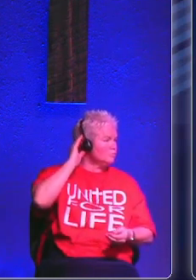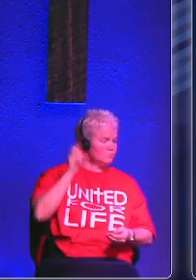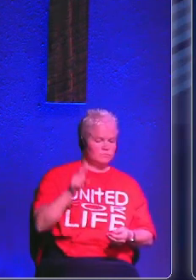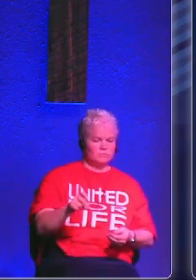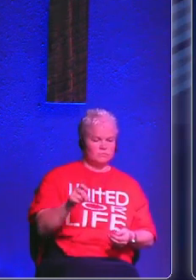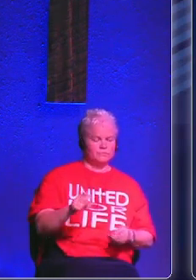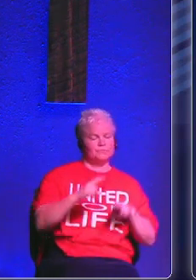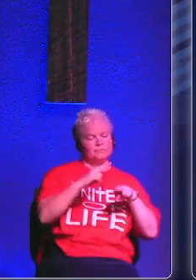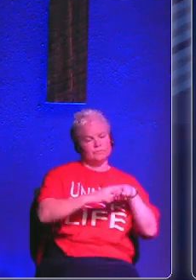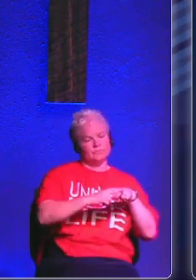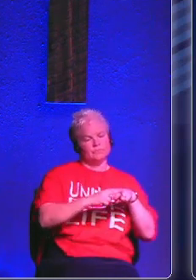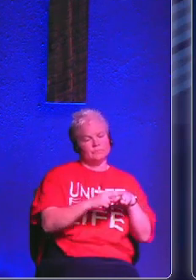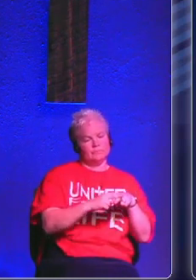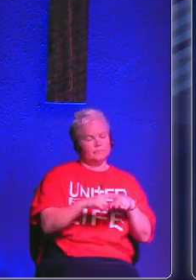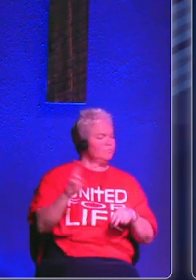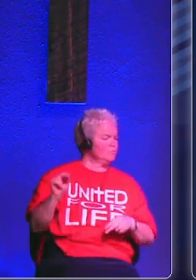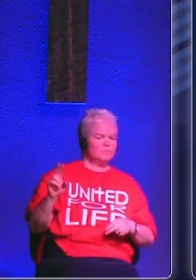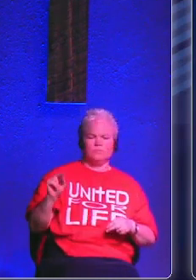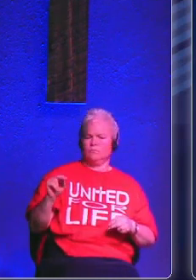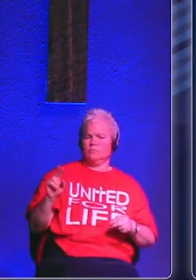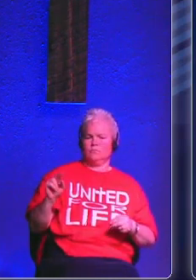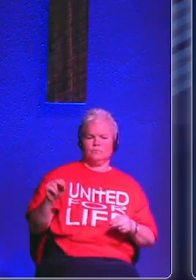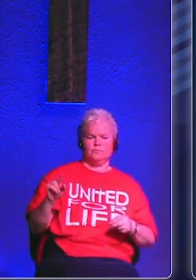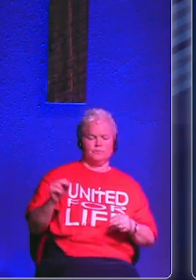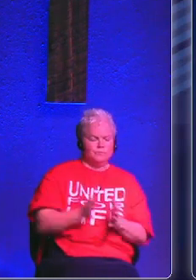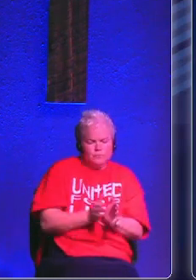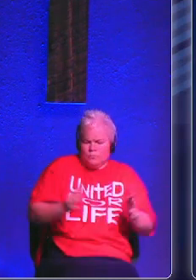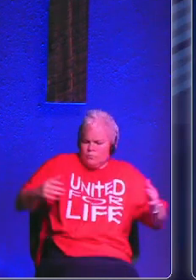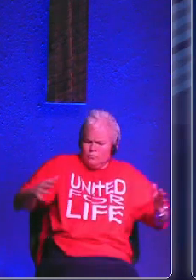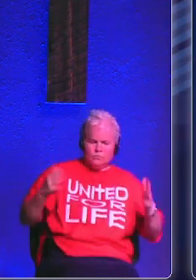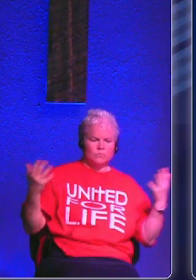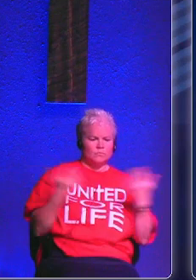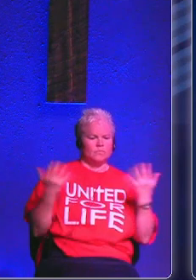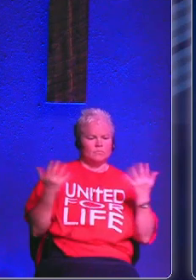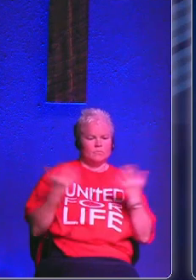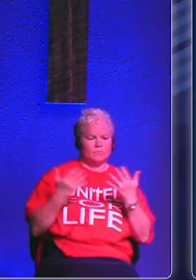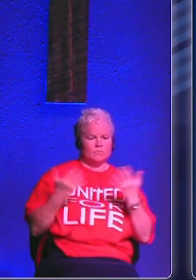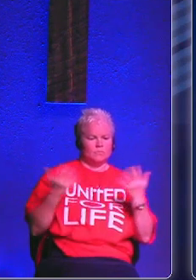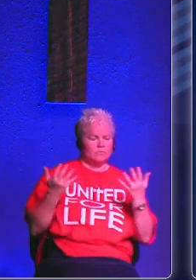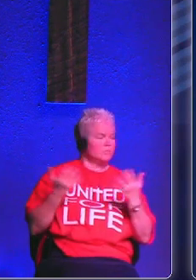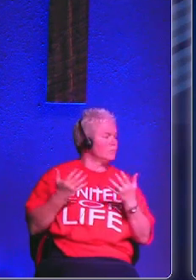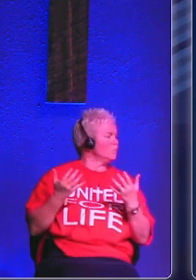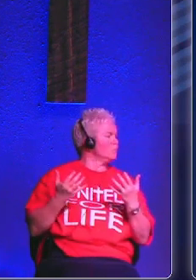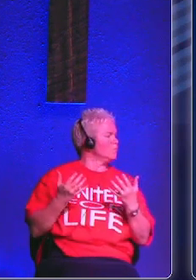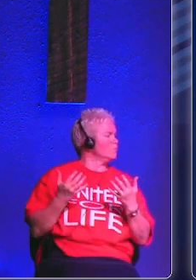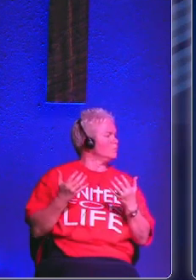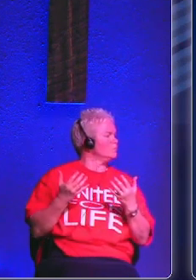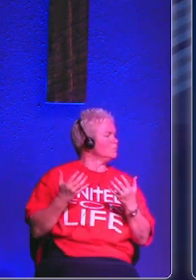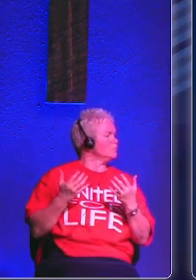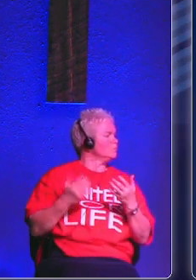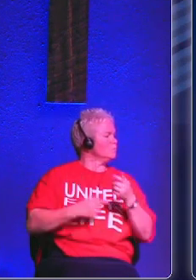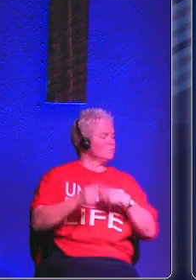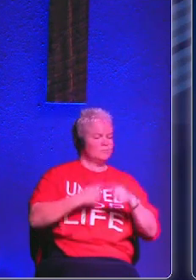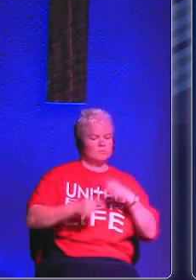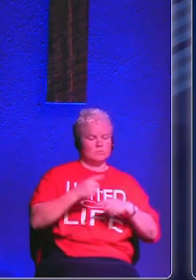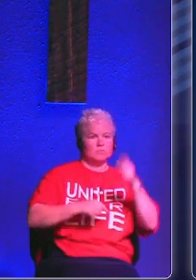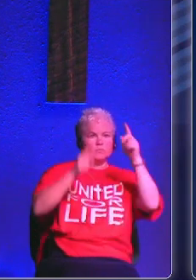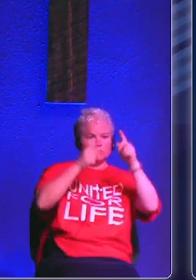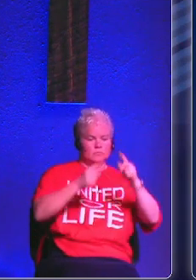this, when they're sitting there and they're like, no, we don't want to go and it's too big and scary, and the pronouncement comes down,